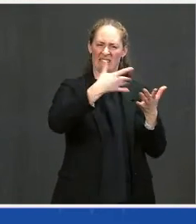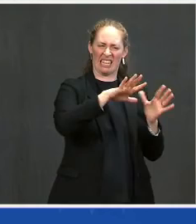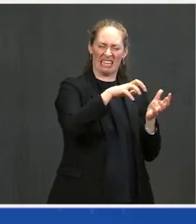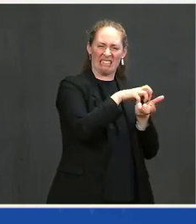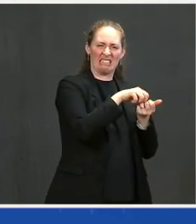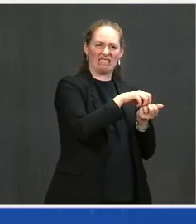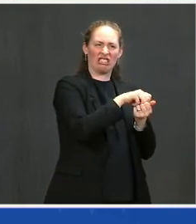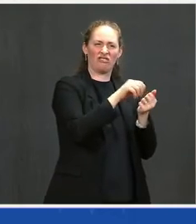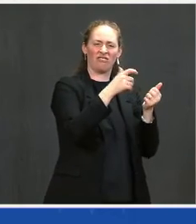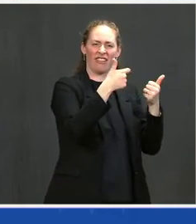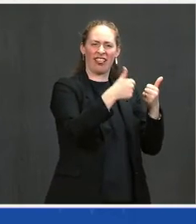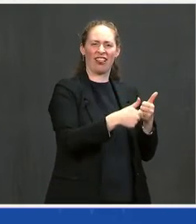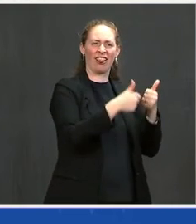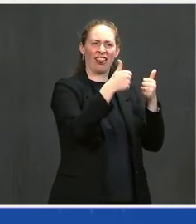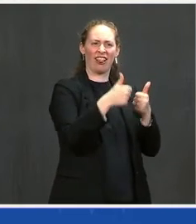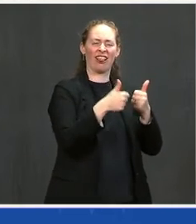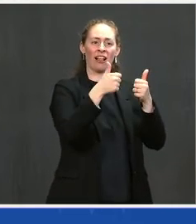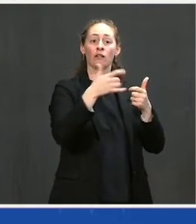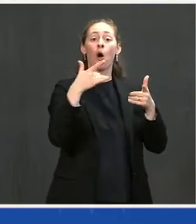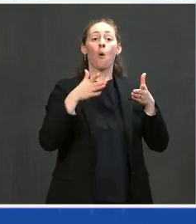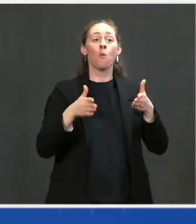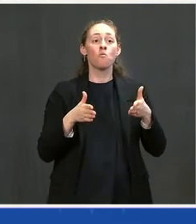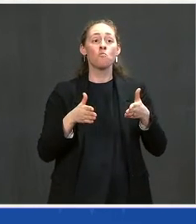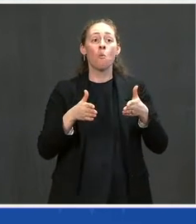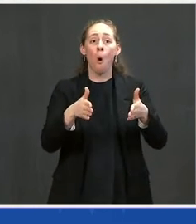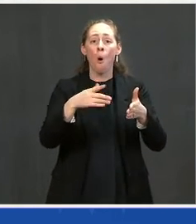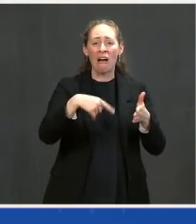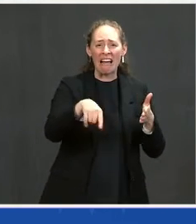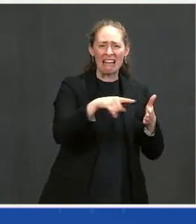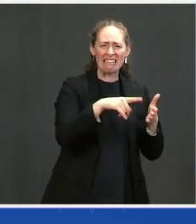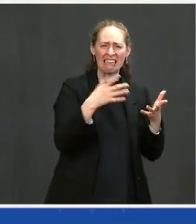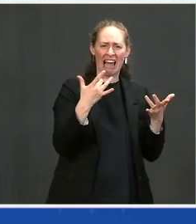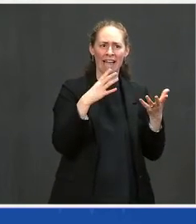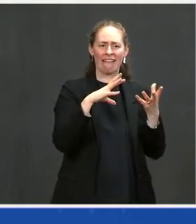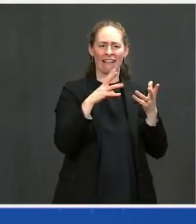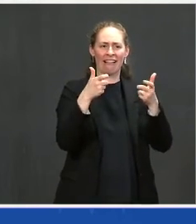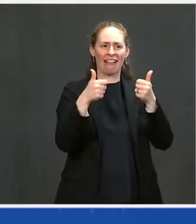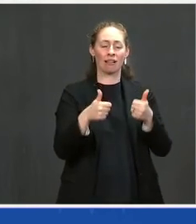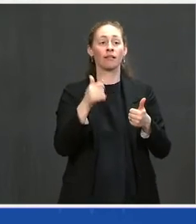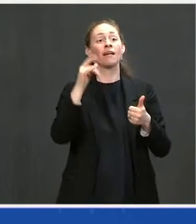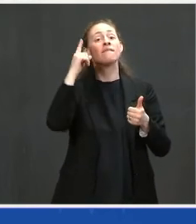The roads that used to be above the water level